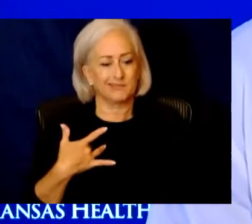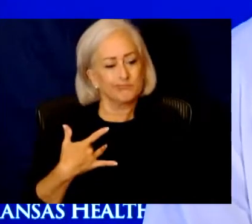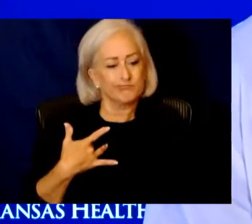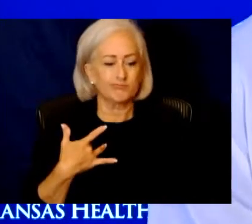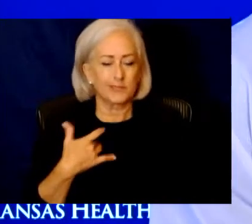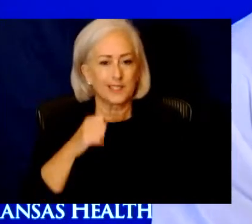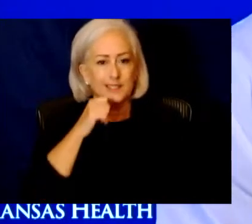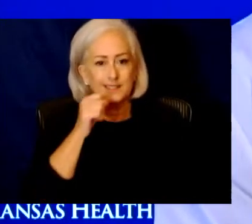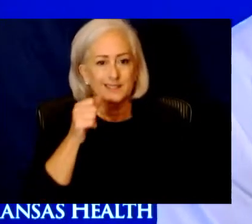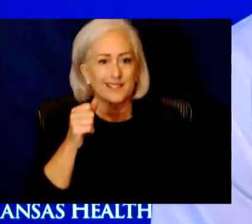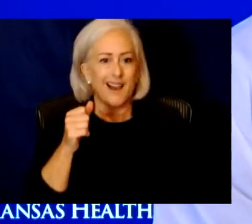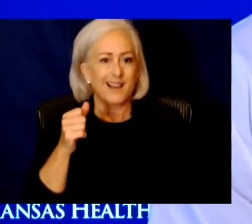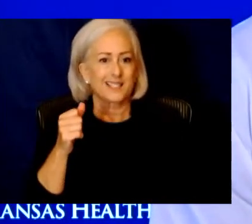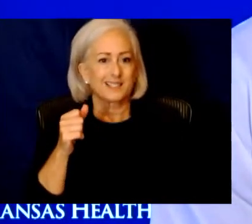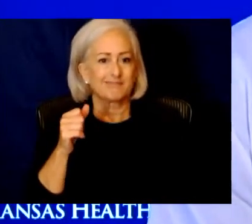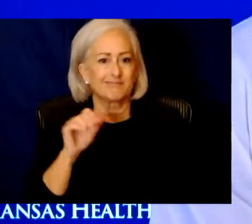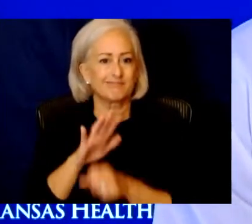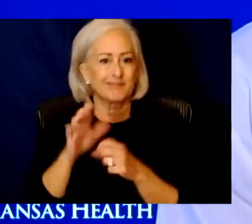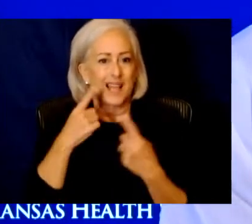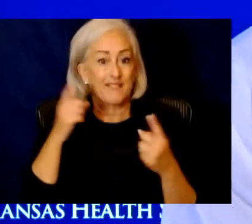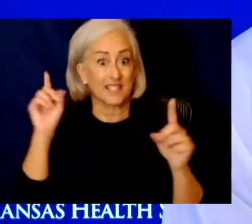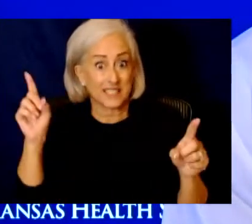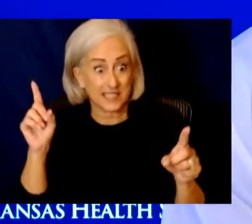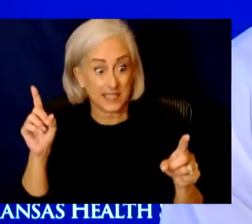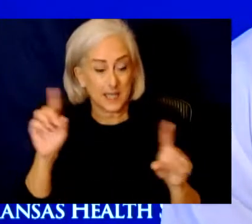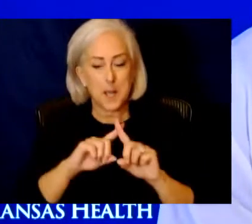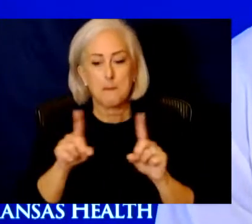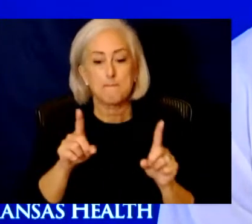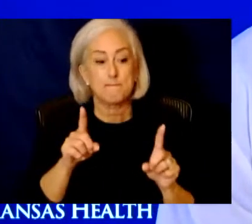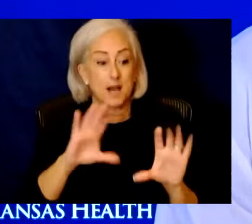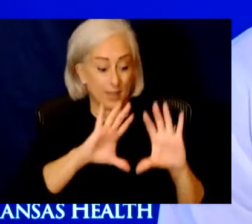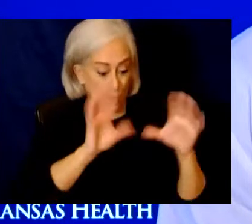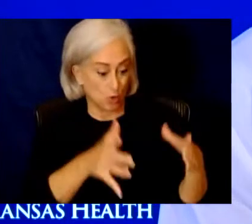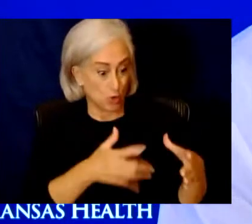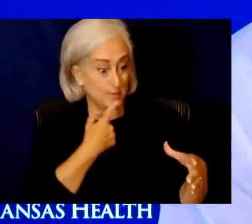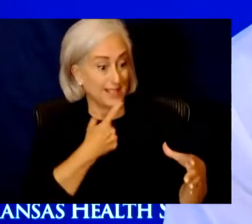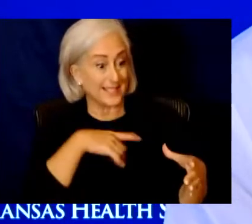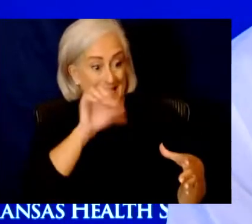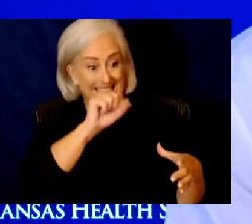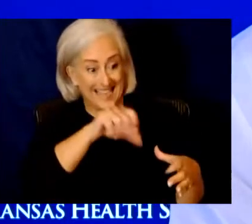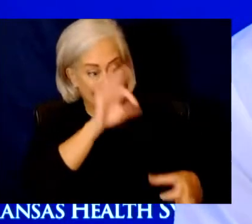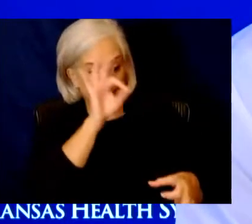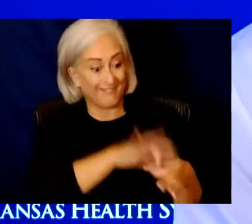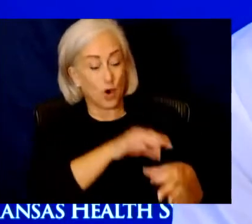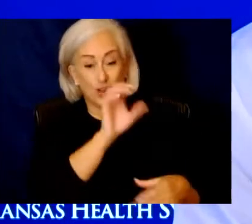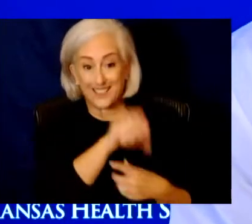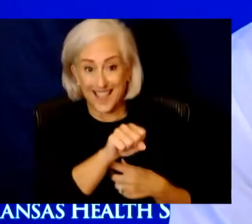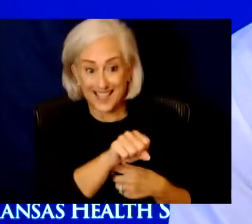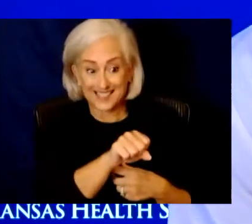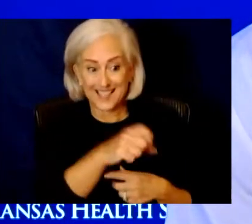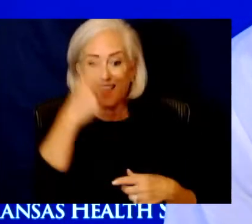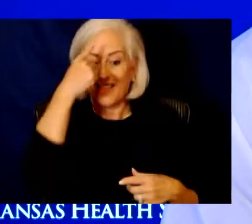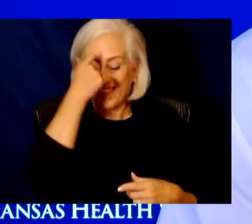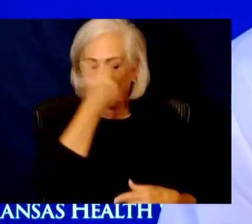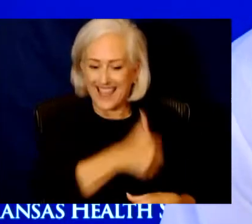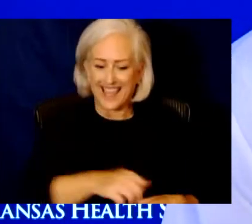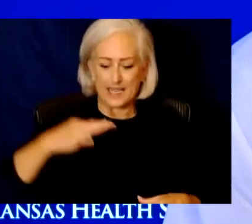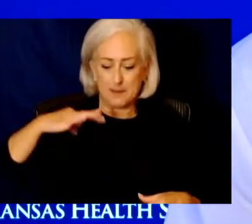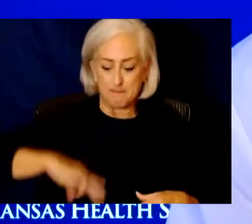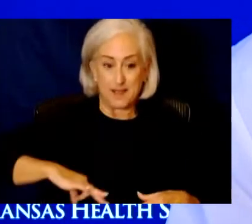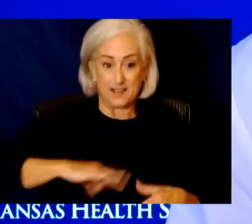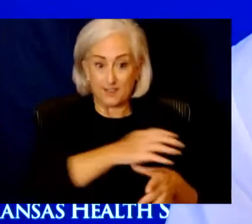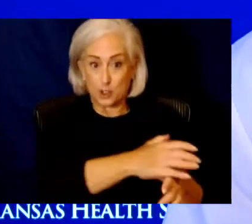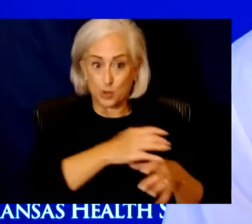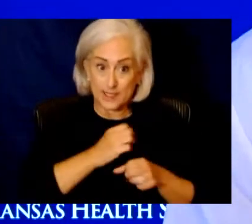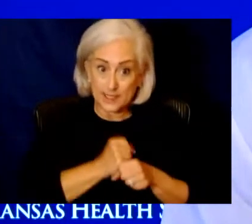efficacy, but the main point of that group that said yes, go ahead and do it, was because they believed any benefits that could be obtained would